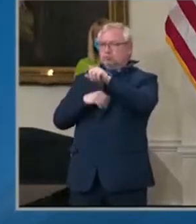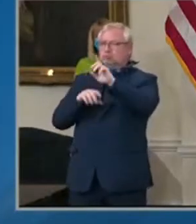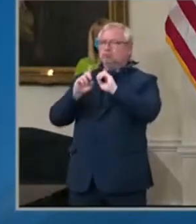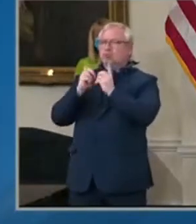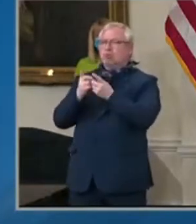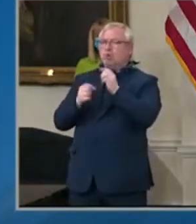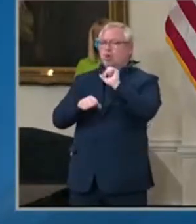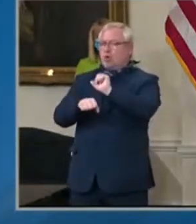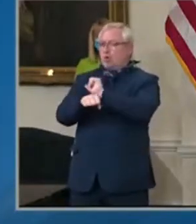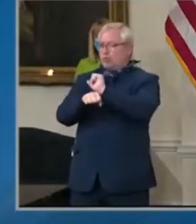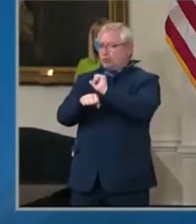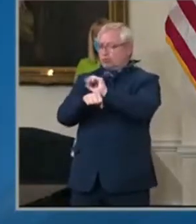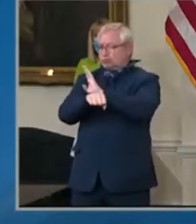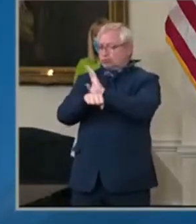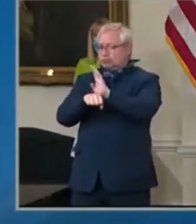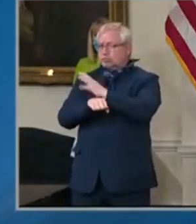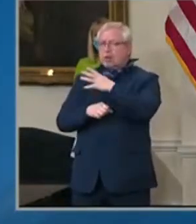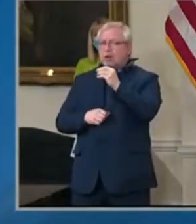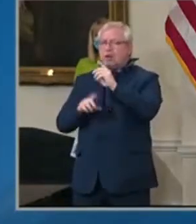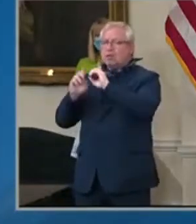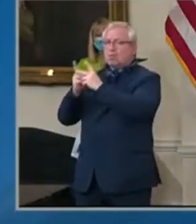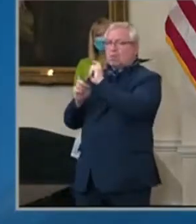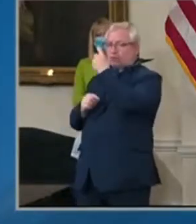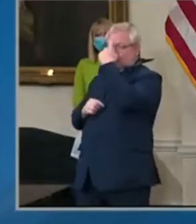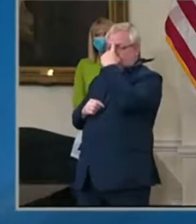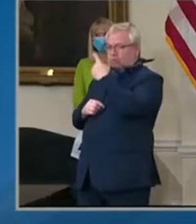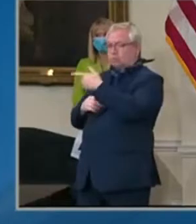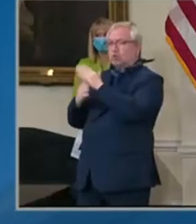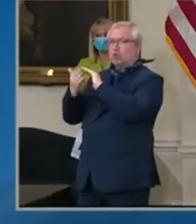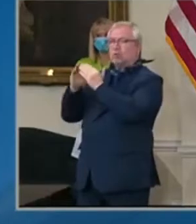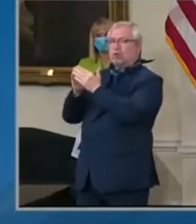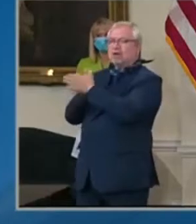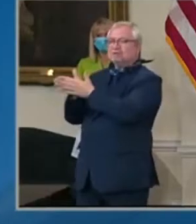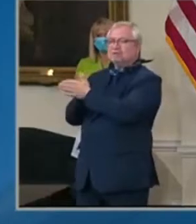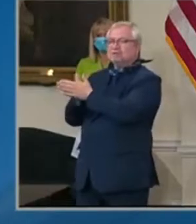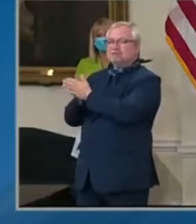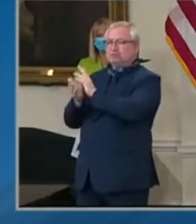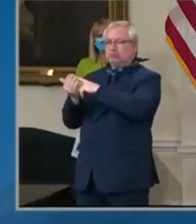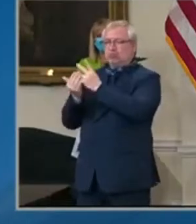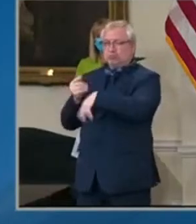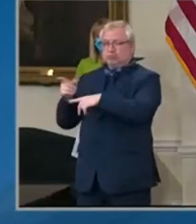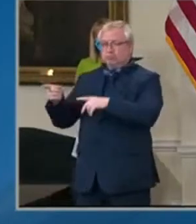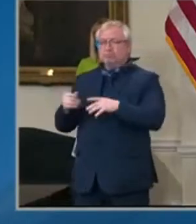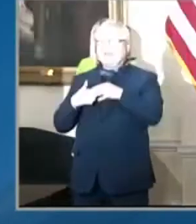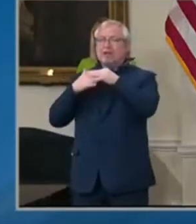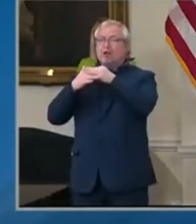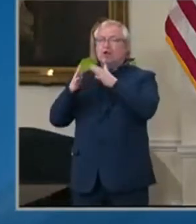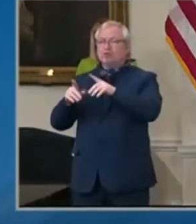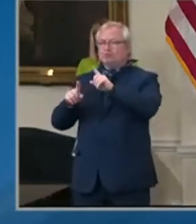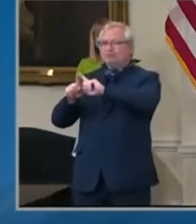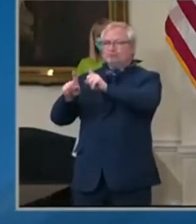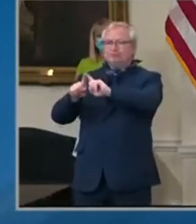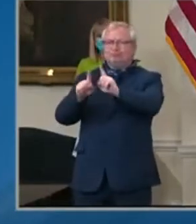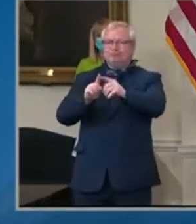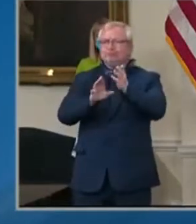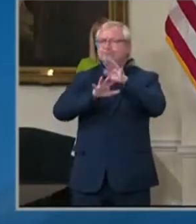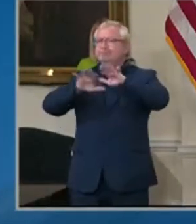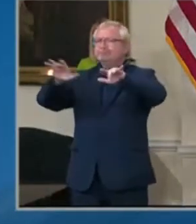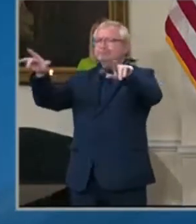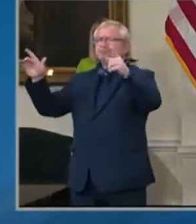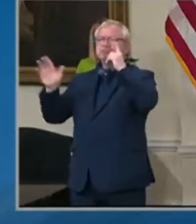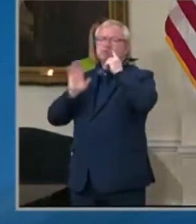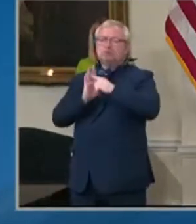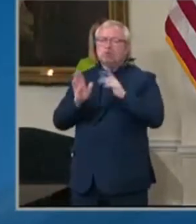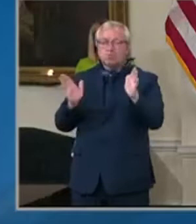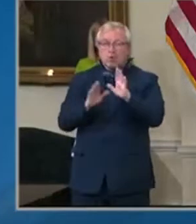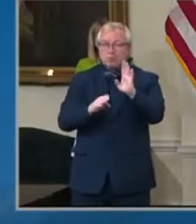Community Initiatives. Leaders from key industry sectors, including small businesses,